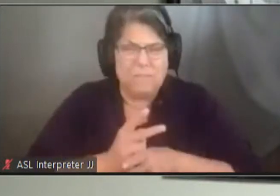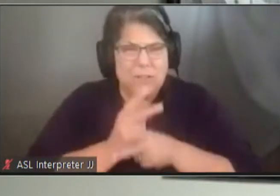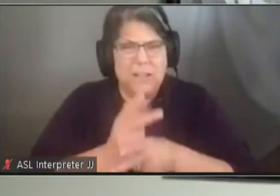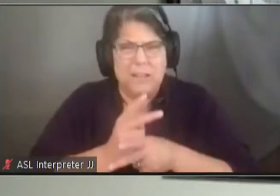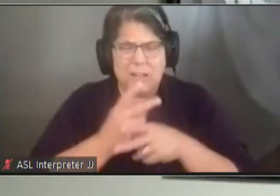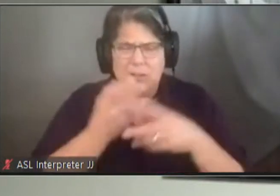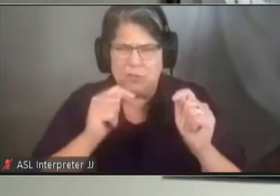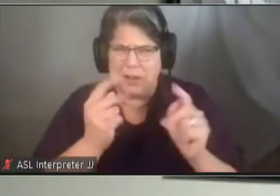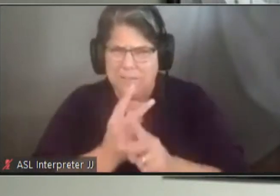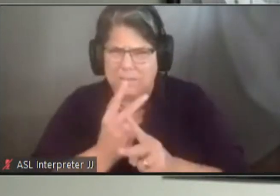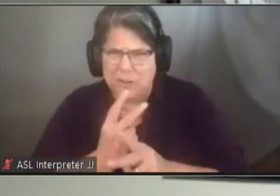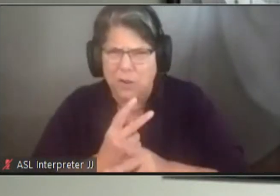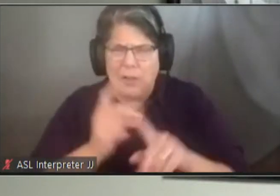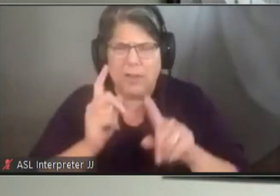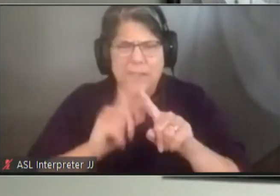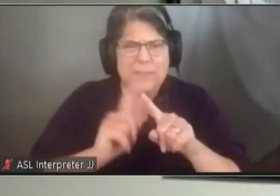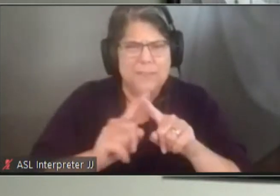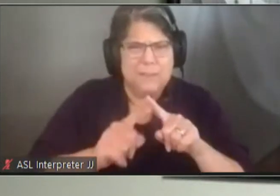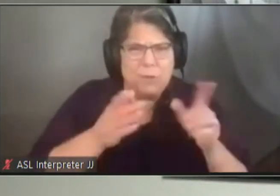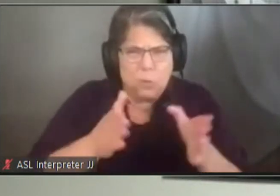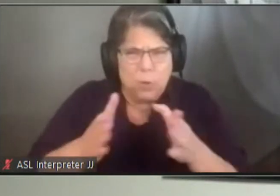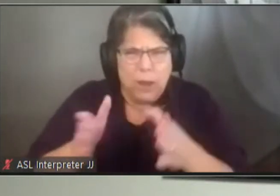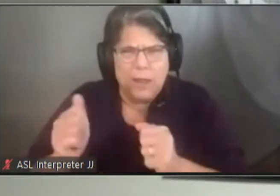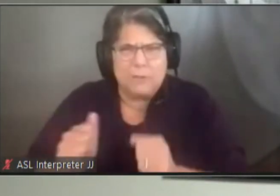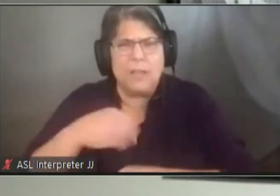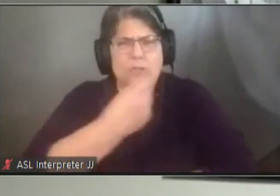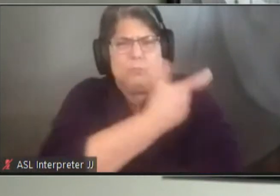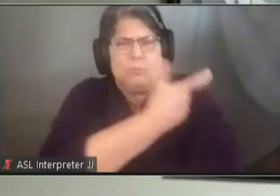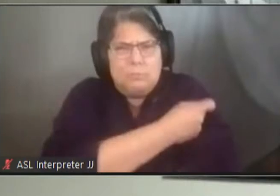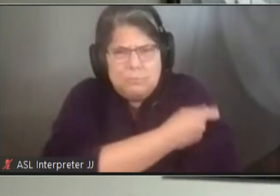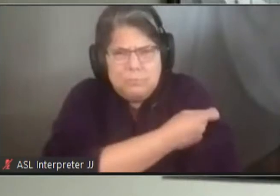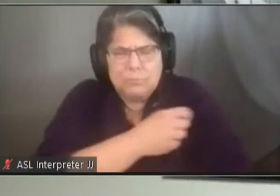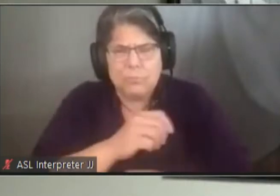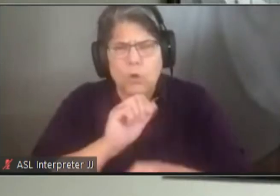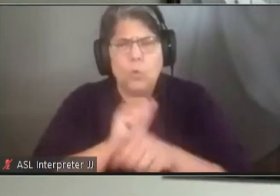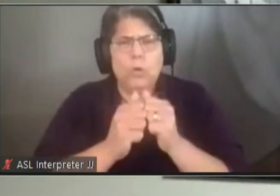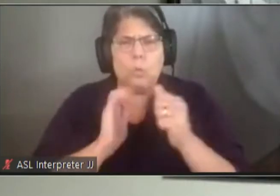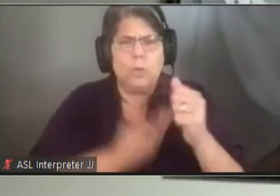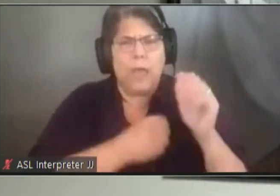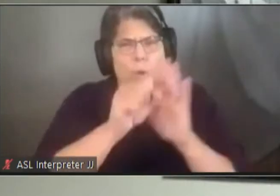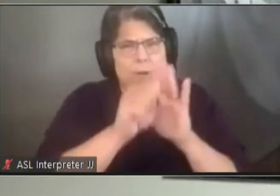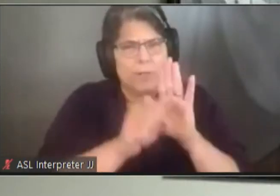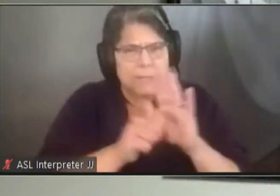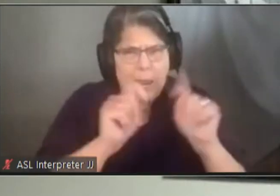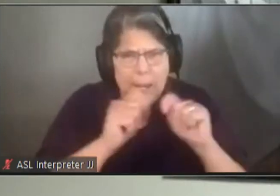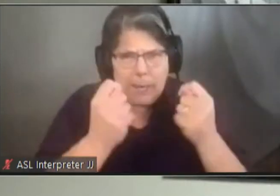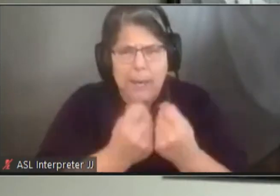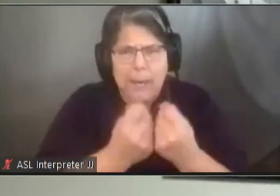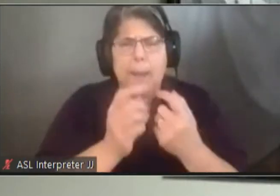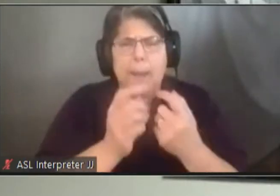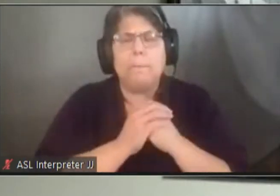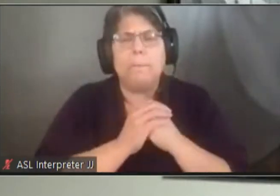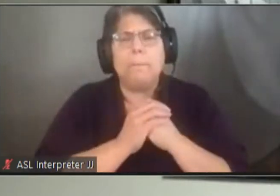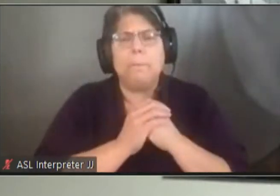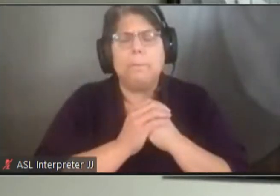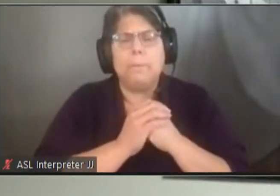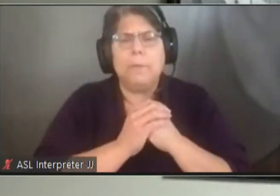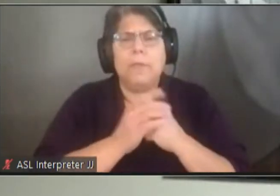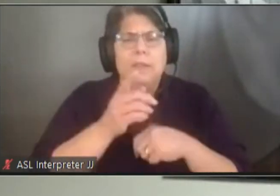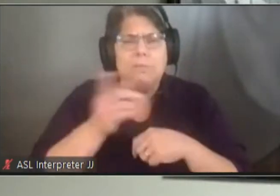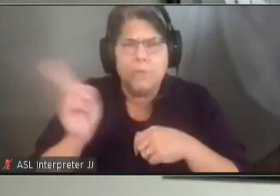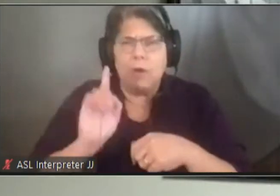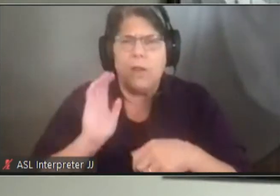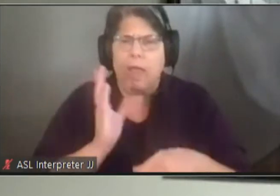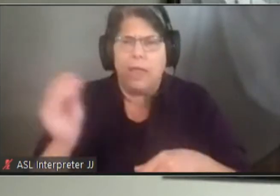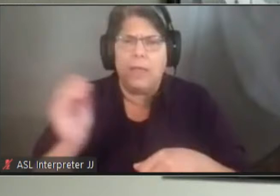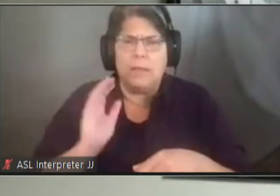the variations, working with our state team, Accenture, and our partners to